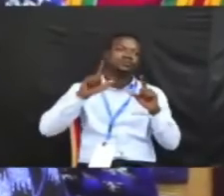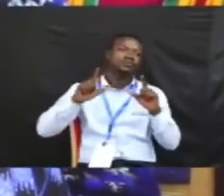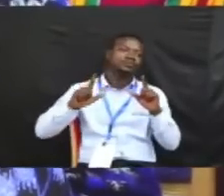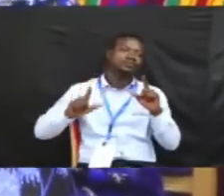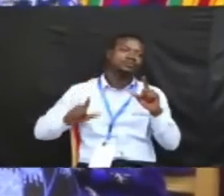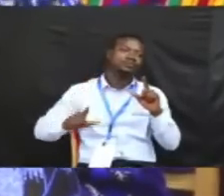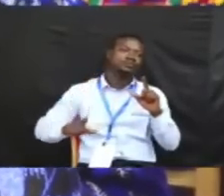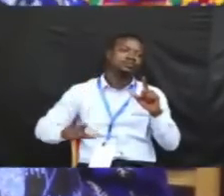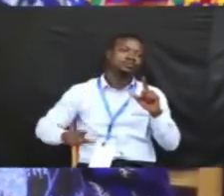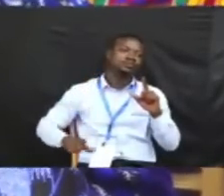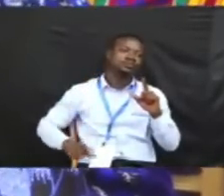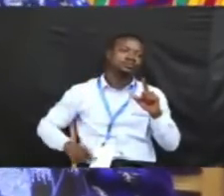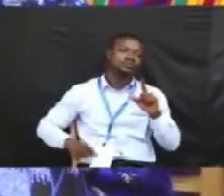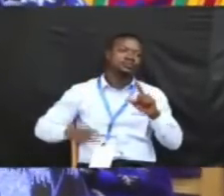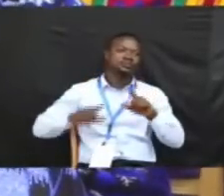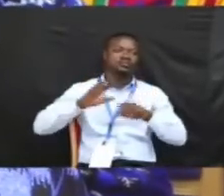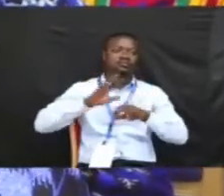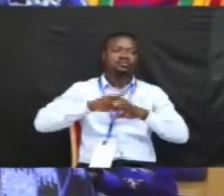the